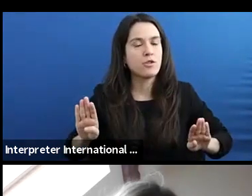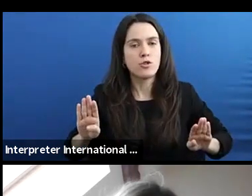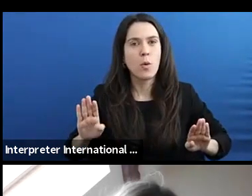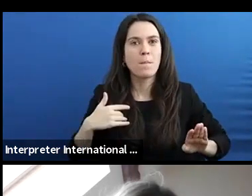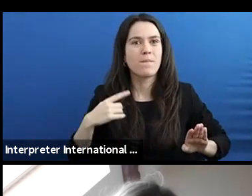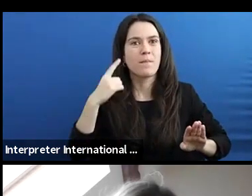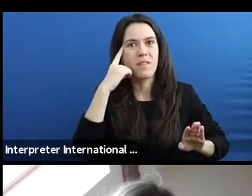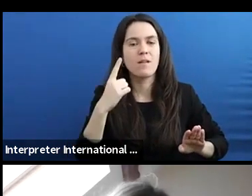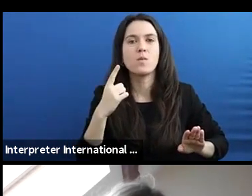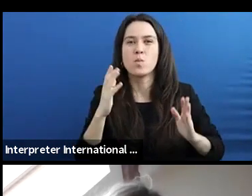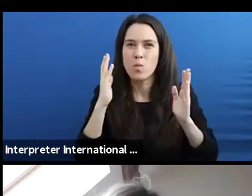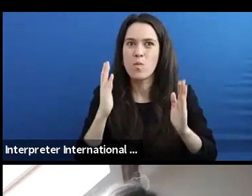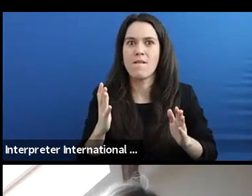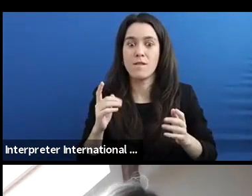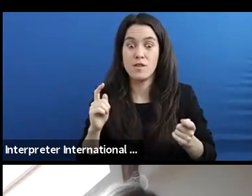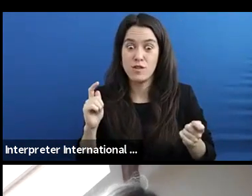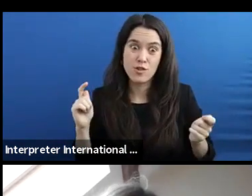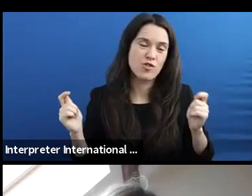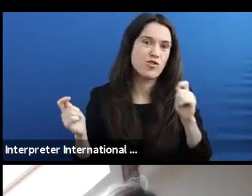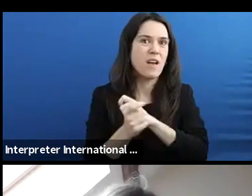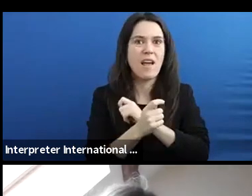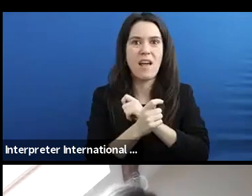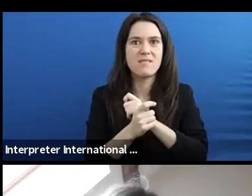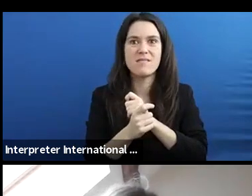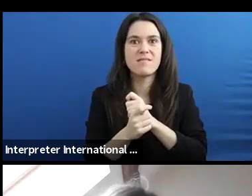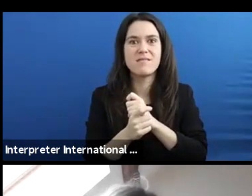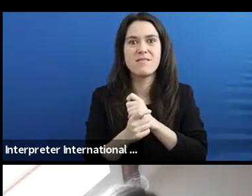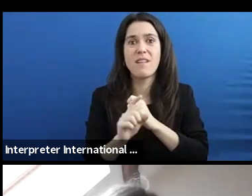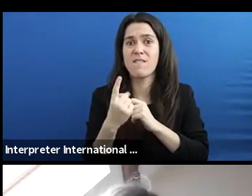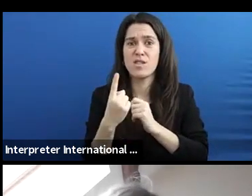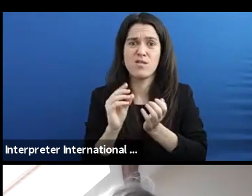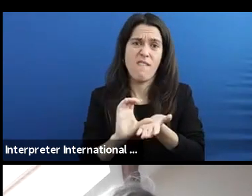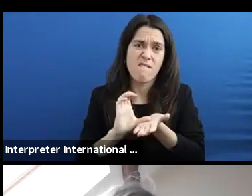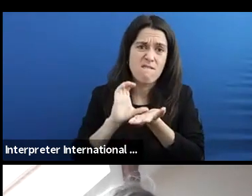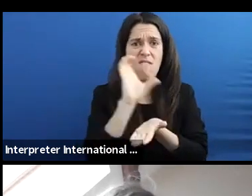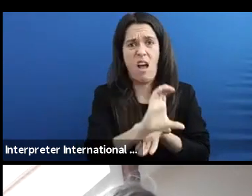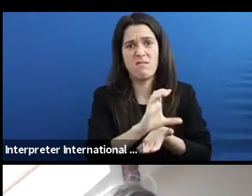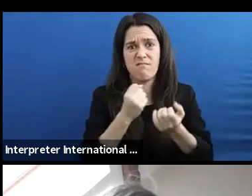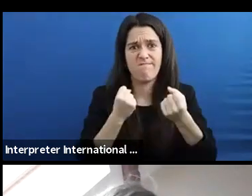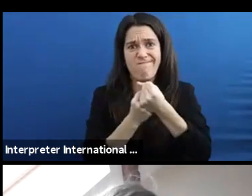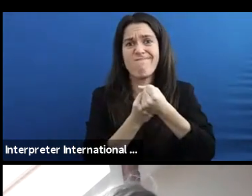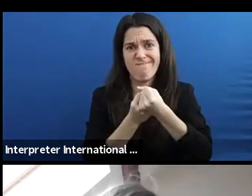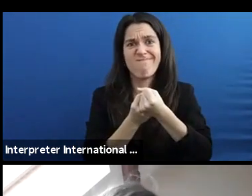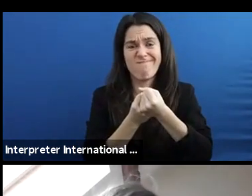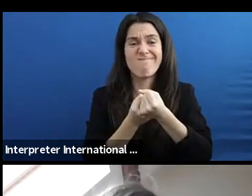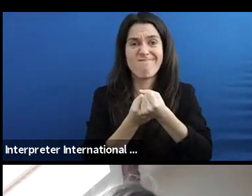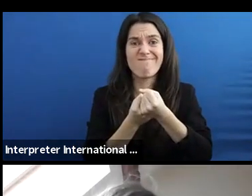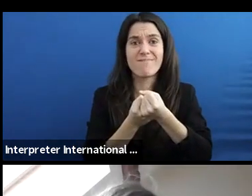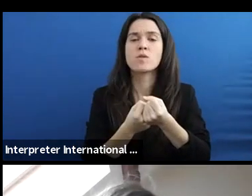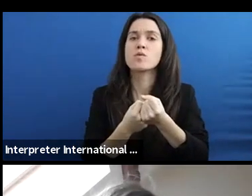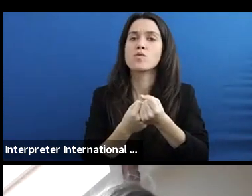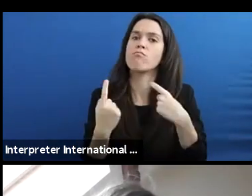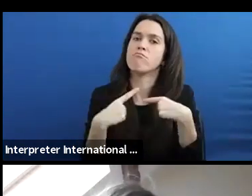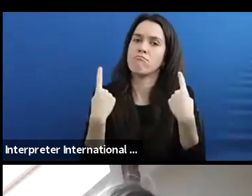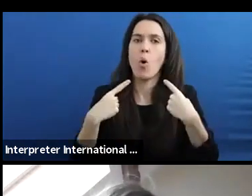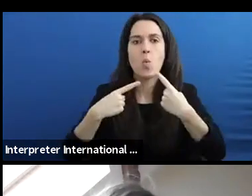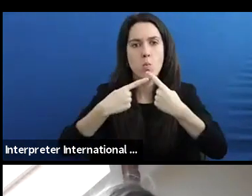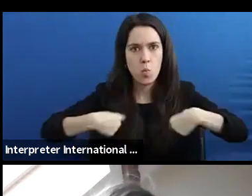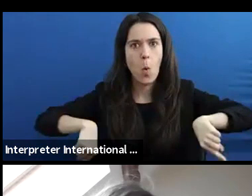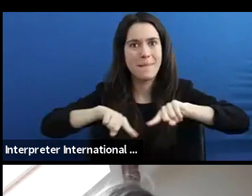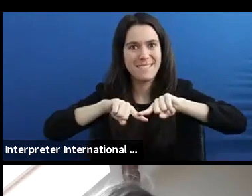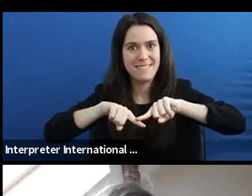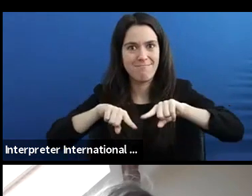groundbreaking changes without sufficient fundings. This is why our call committee, where Niklas